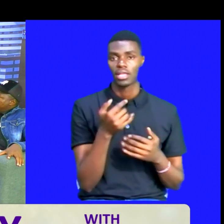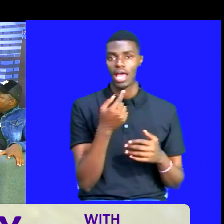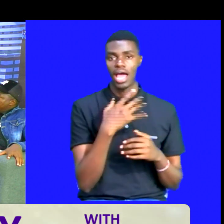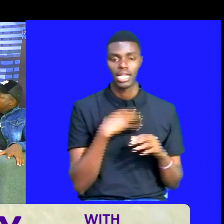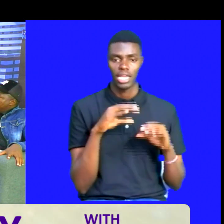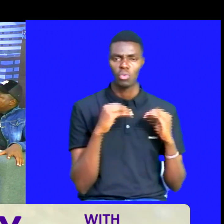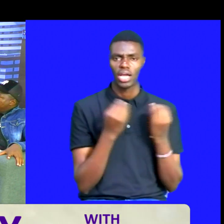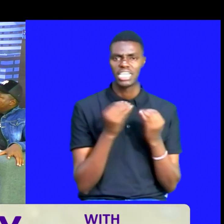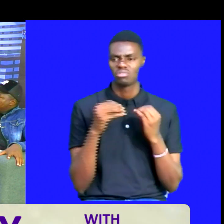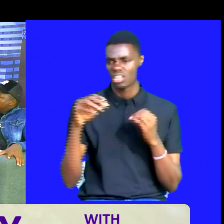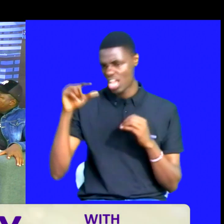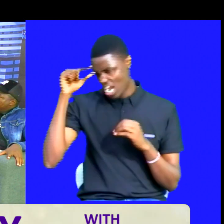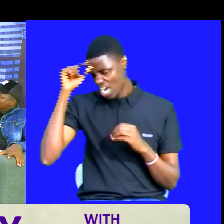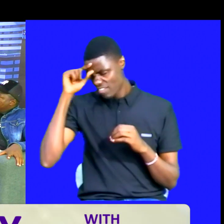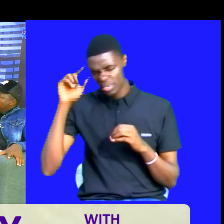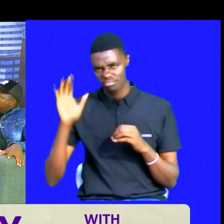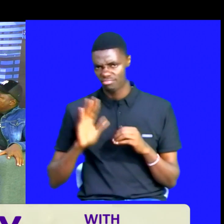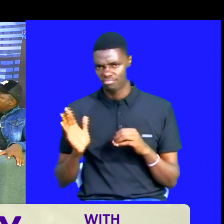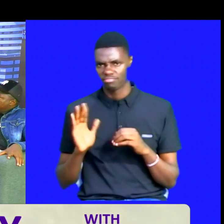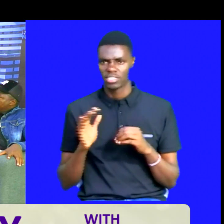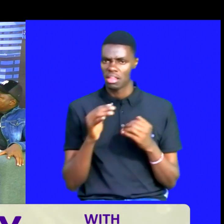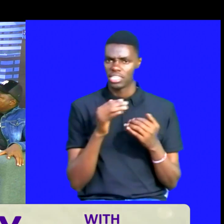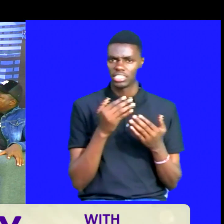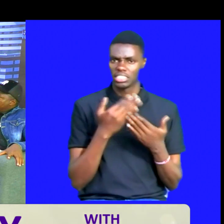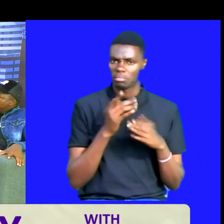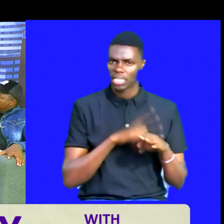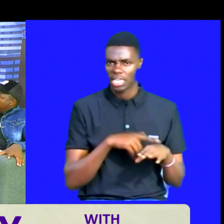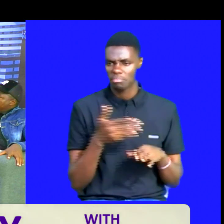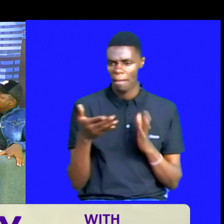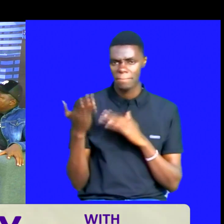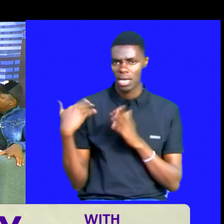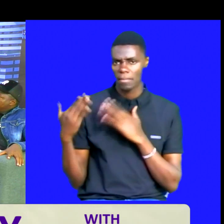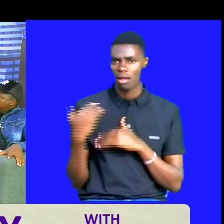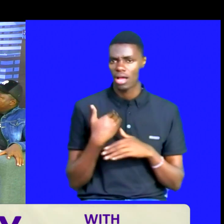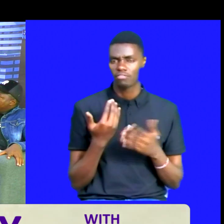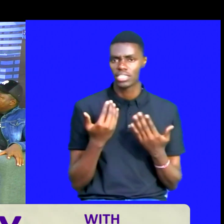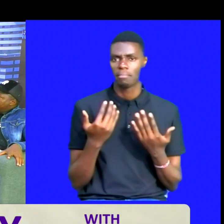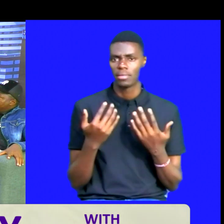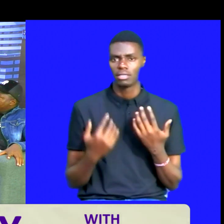not necessarily the government coming through. You know, sometime